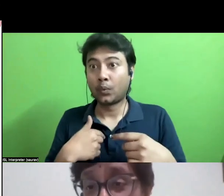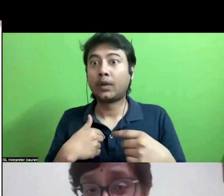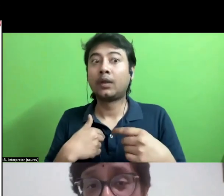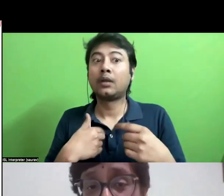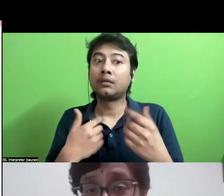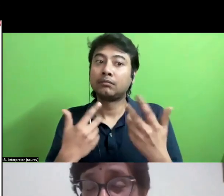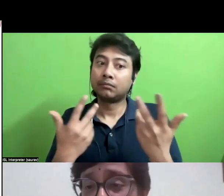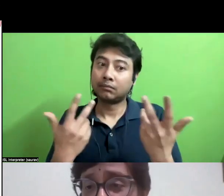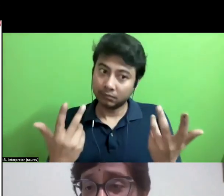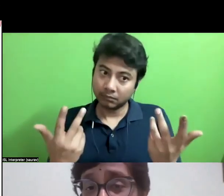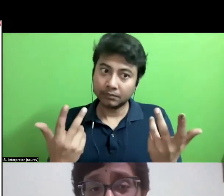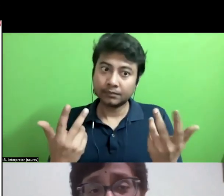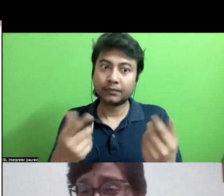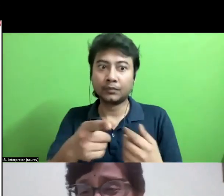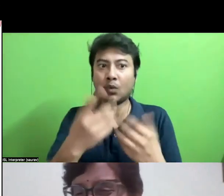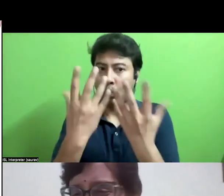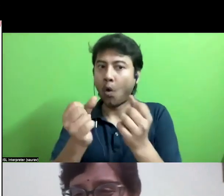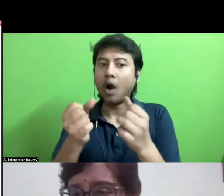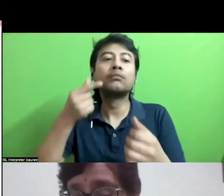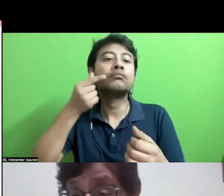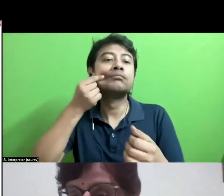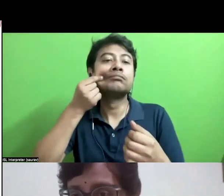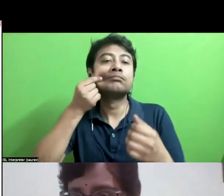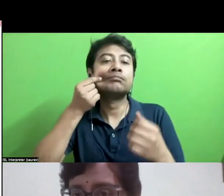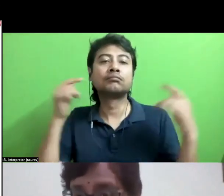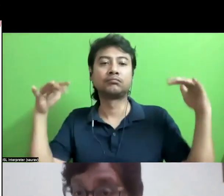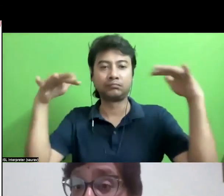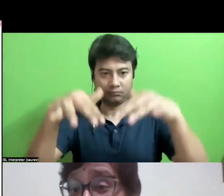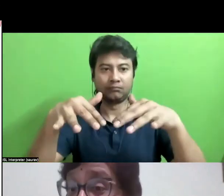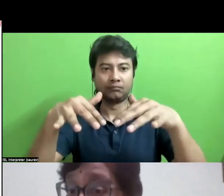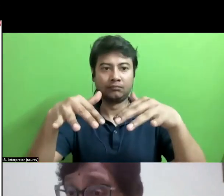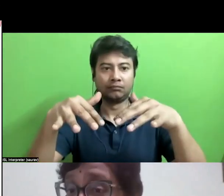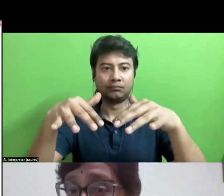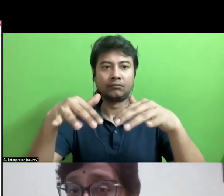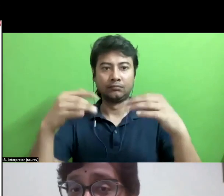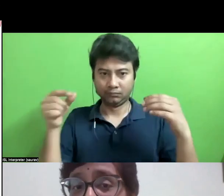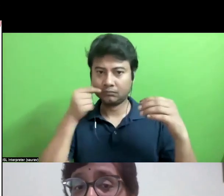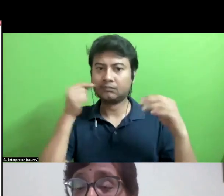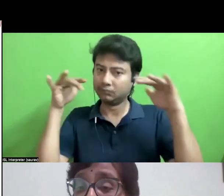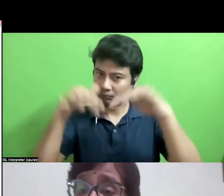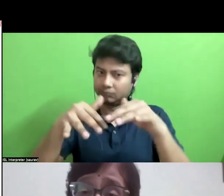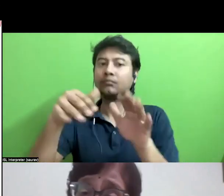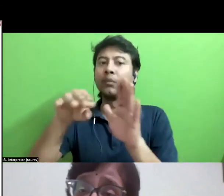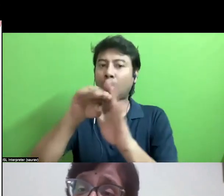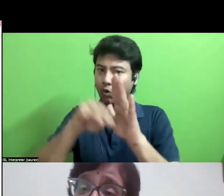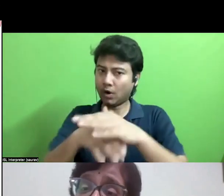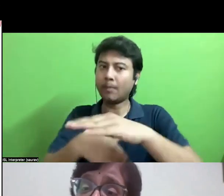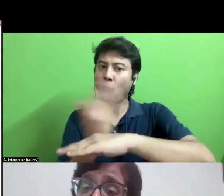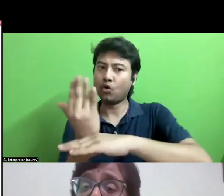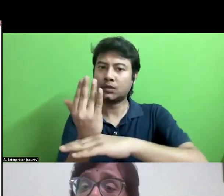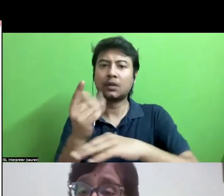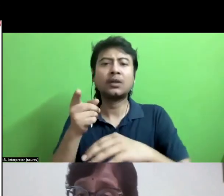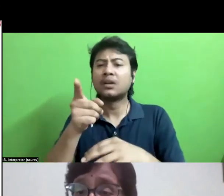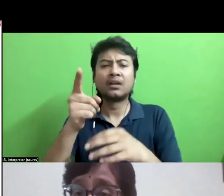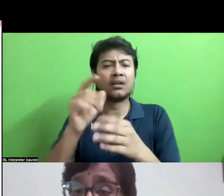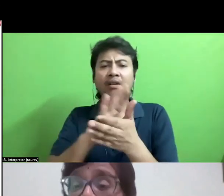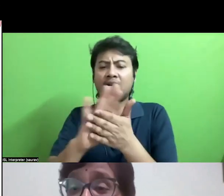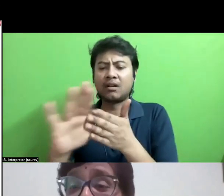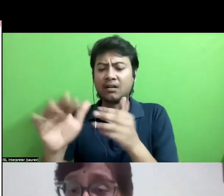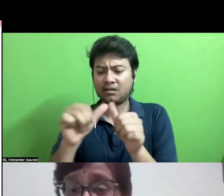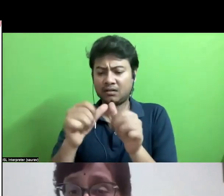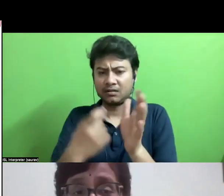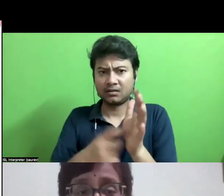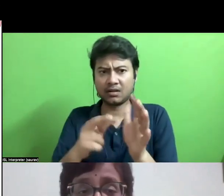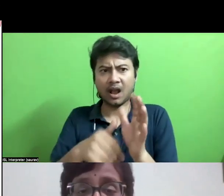of doing an on-site program, not just for teaching the Harvard. Now we can go deeper in that, but I think because we want to come,